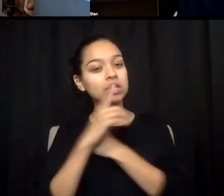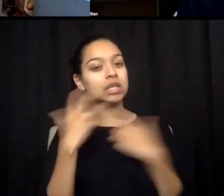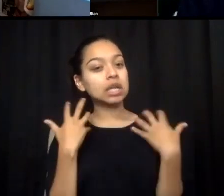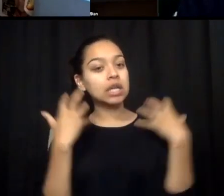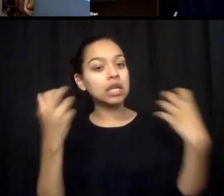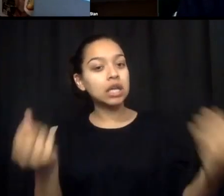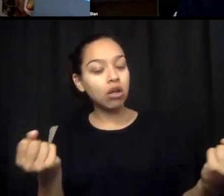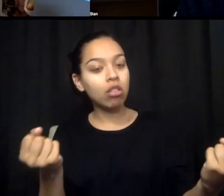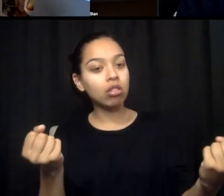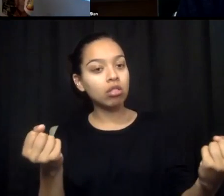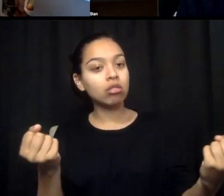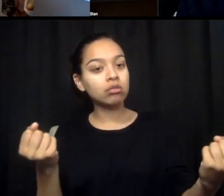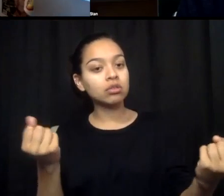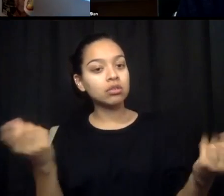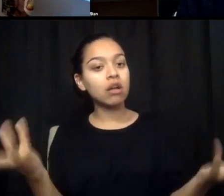to